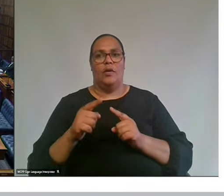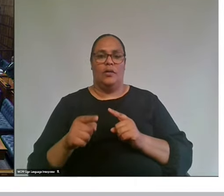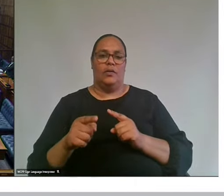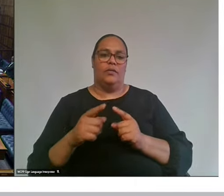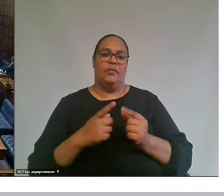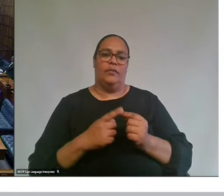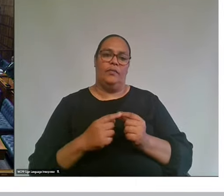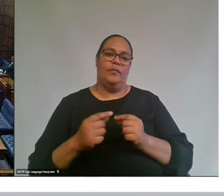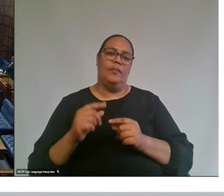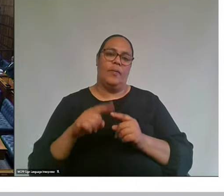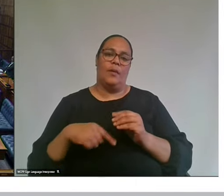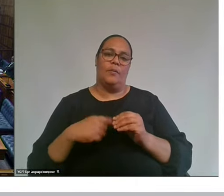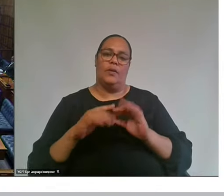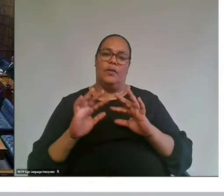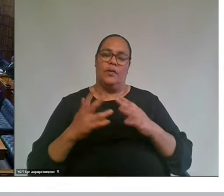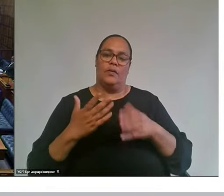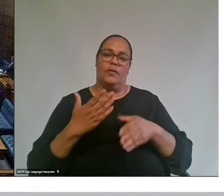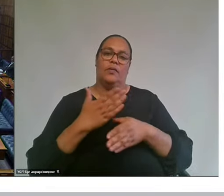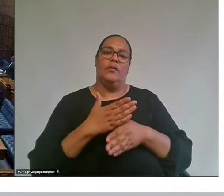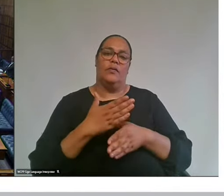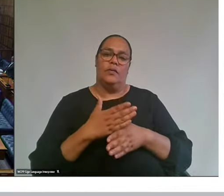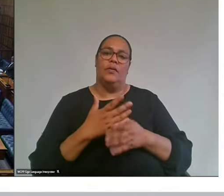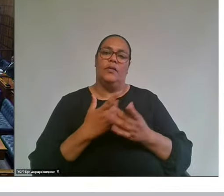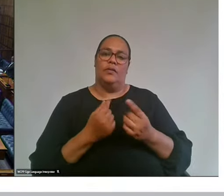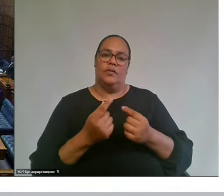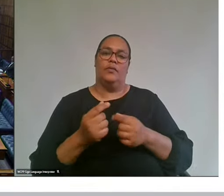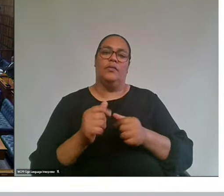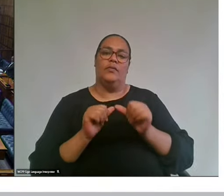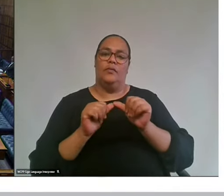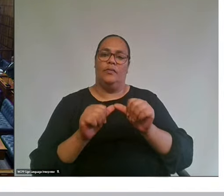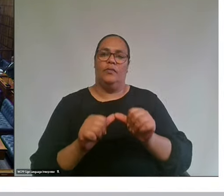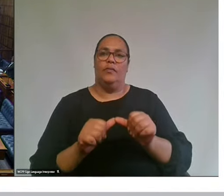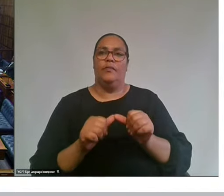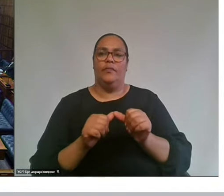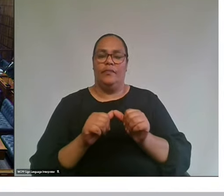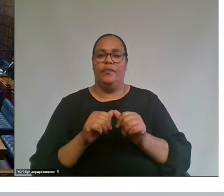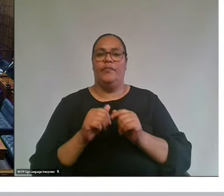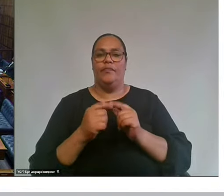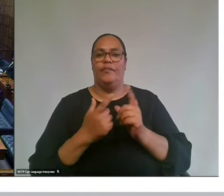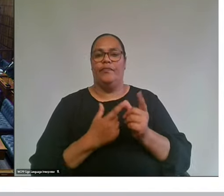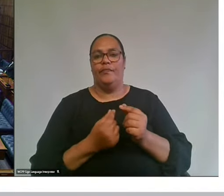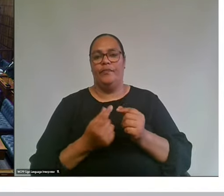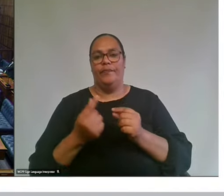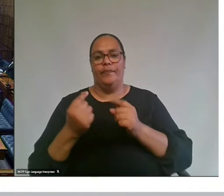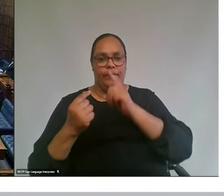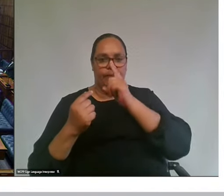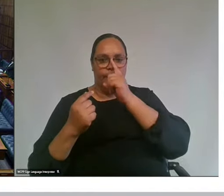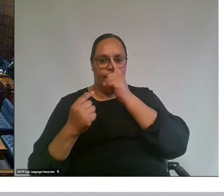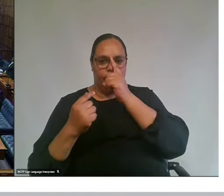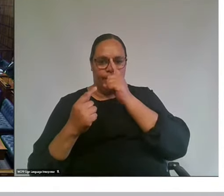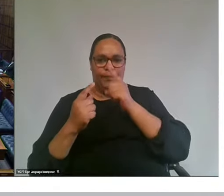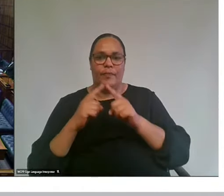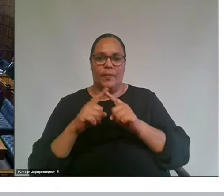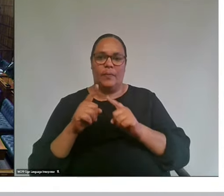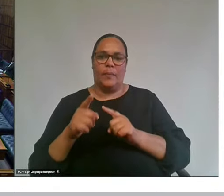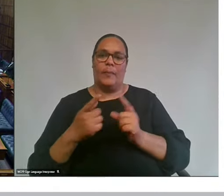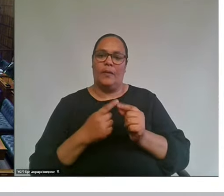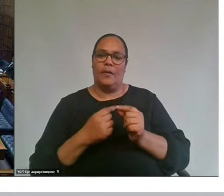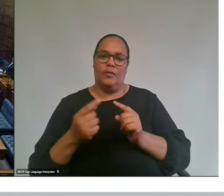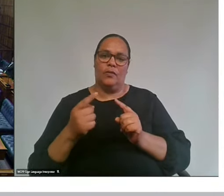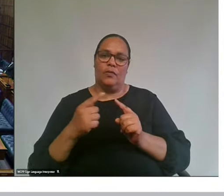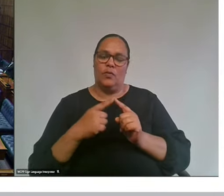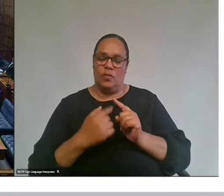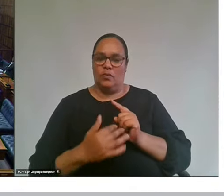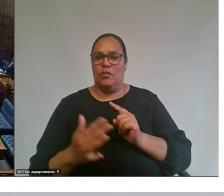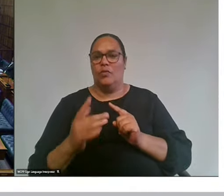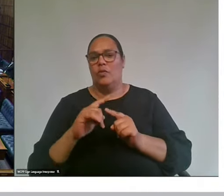shareholder about how you seek to be self- sustainable if it is possible in any way and if so by when